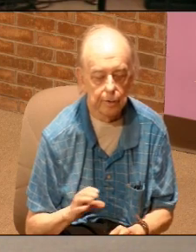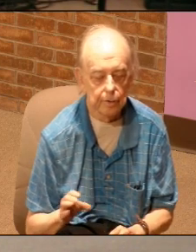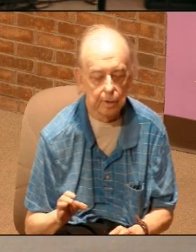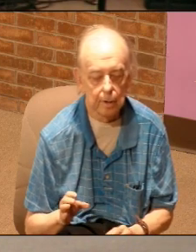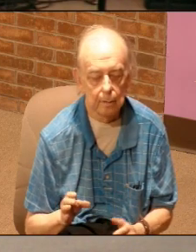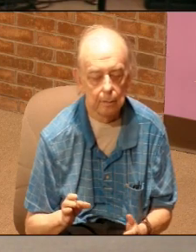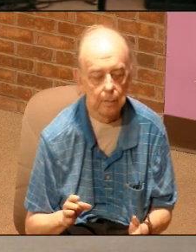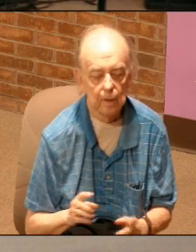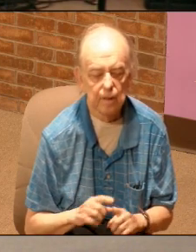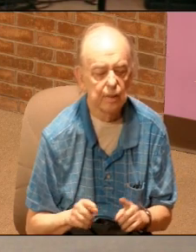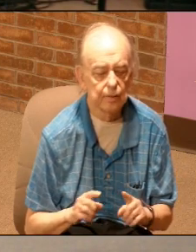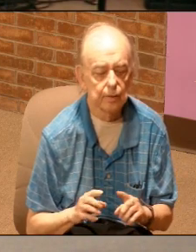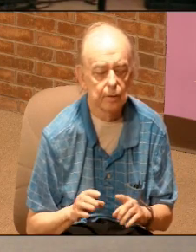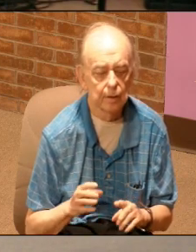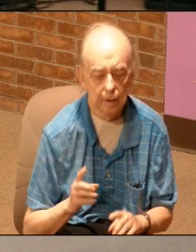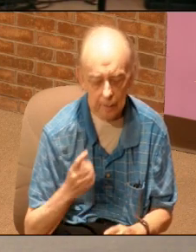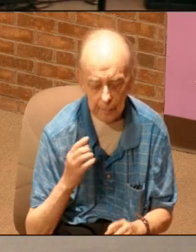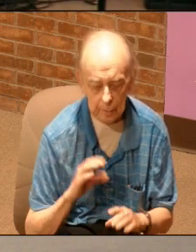and